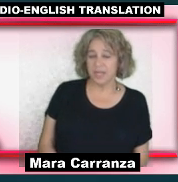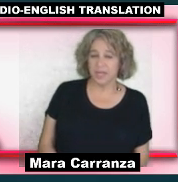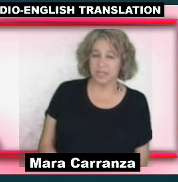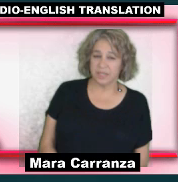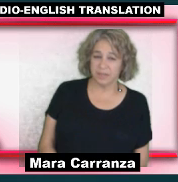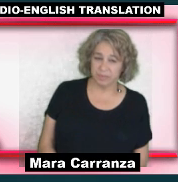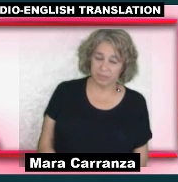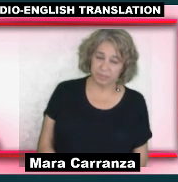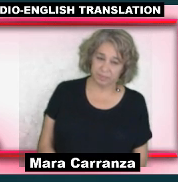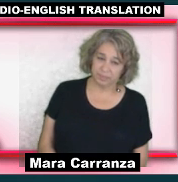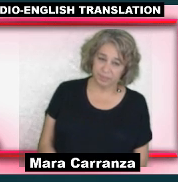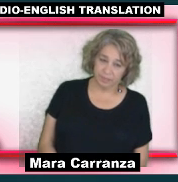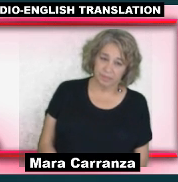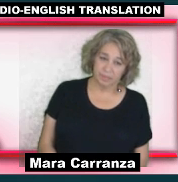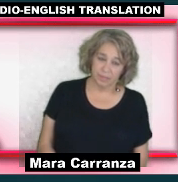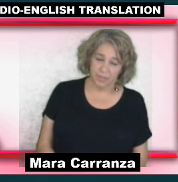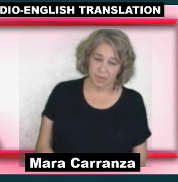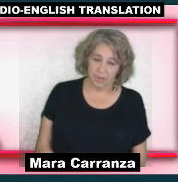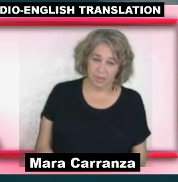case that